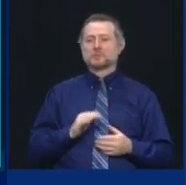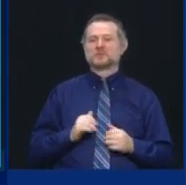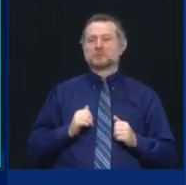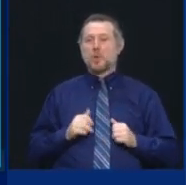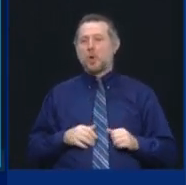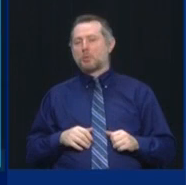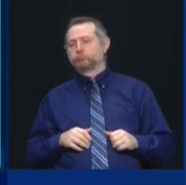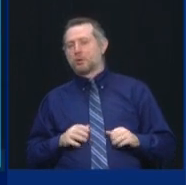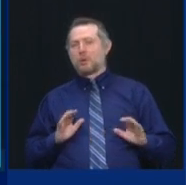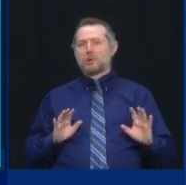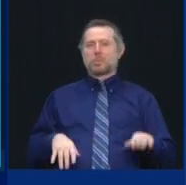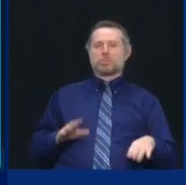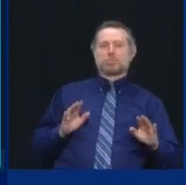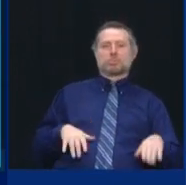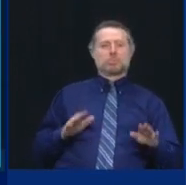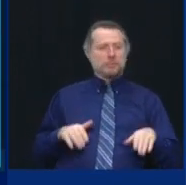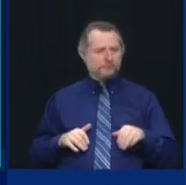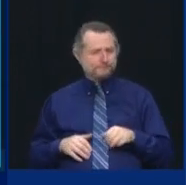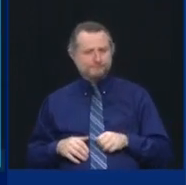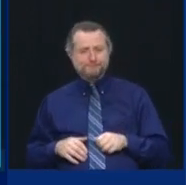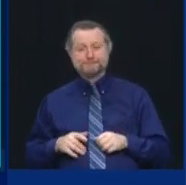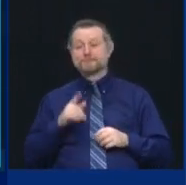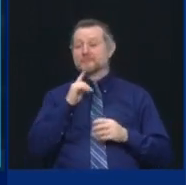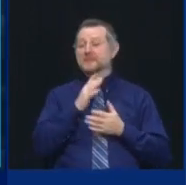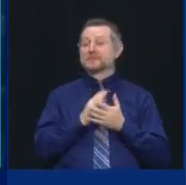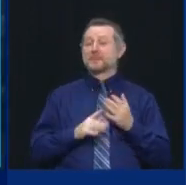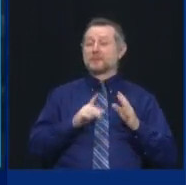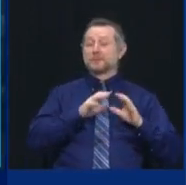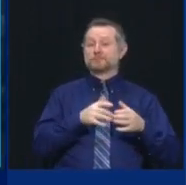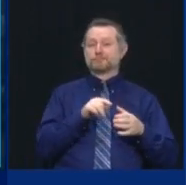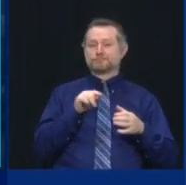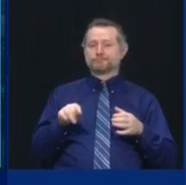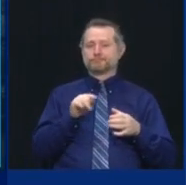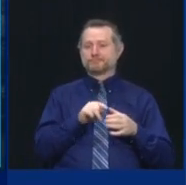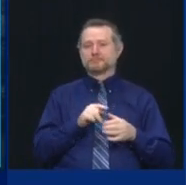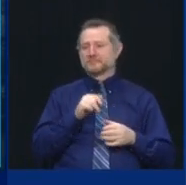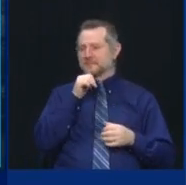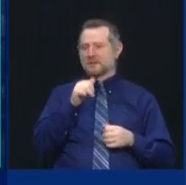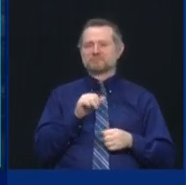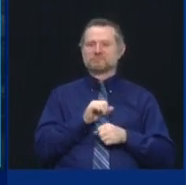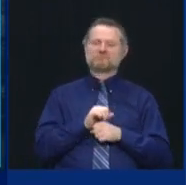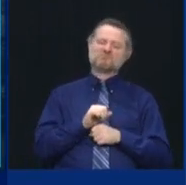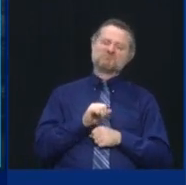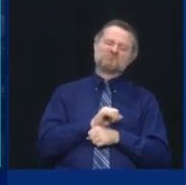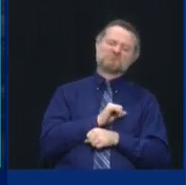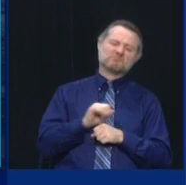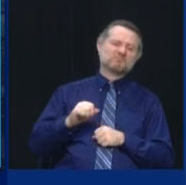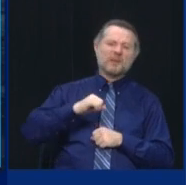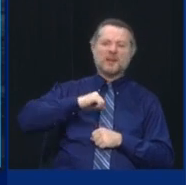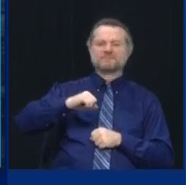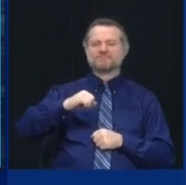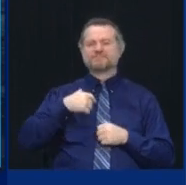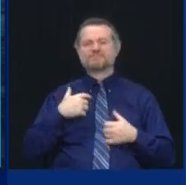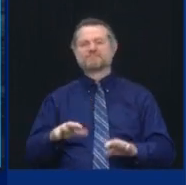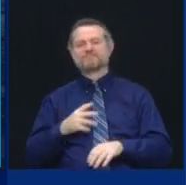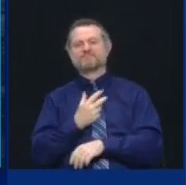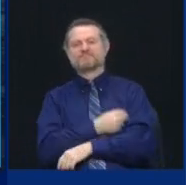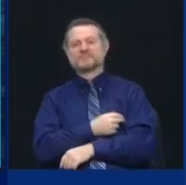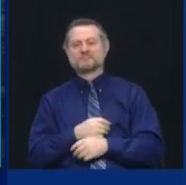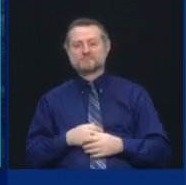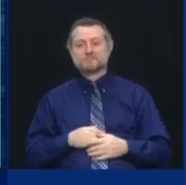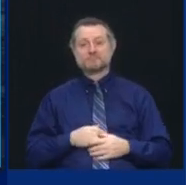the vaccine. And then you have a subgroup that is just reluctant and hesitant to get it. We started a